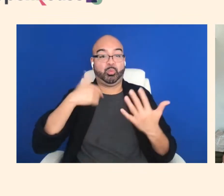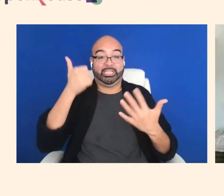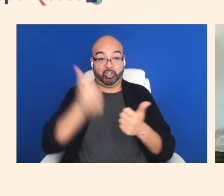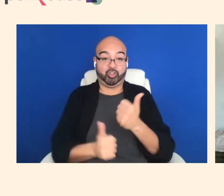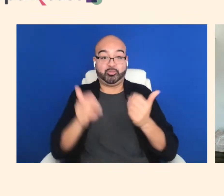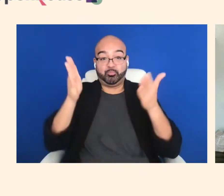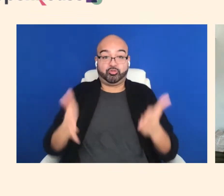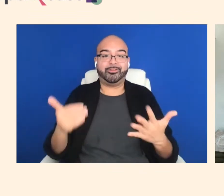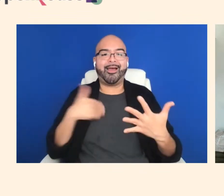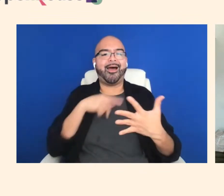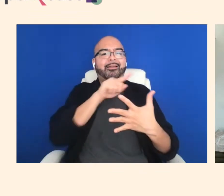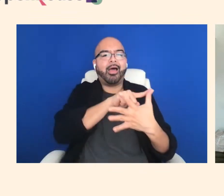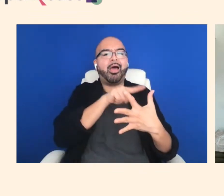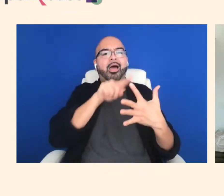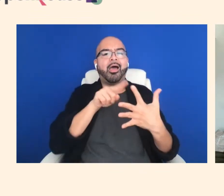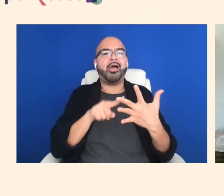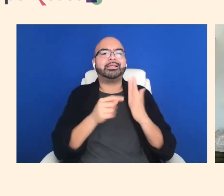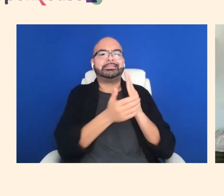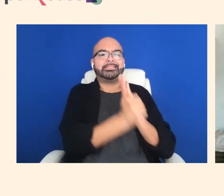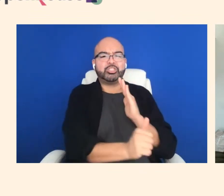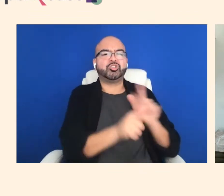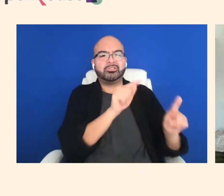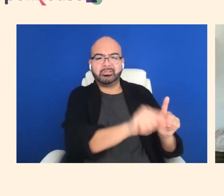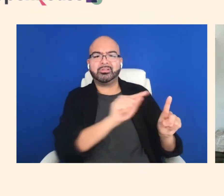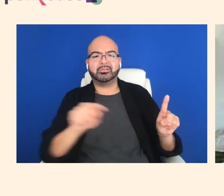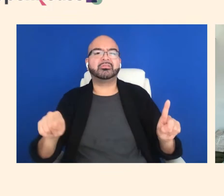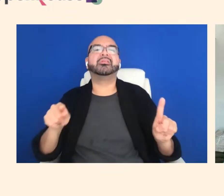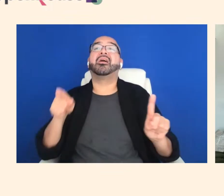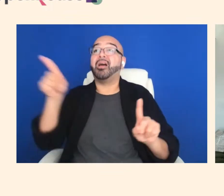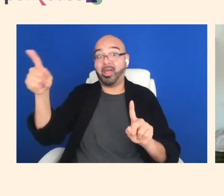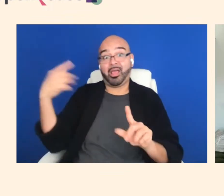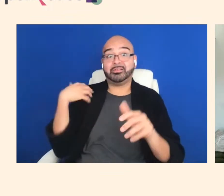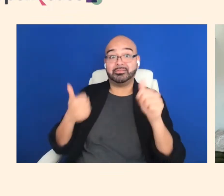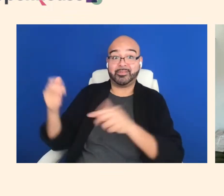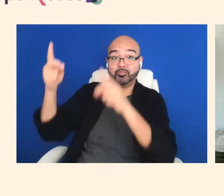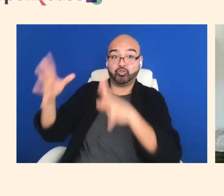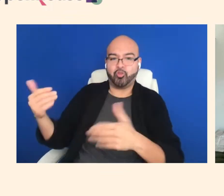statement for life. And that is a statement for our community. Yeah.